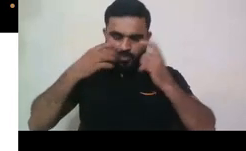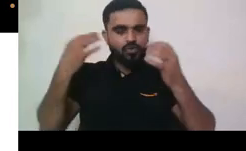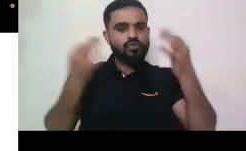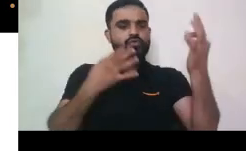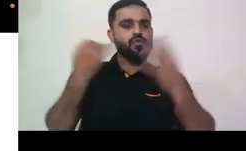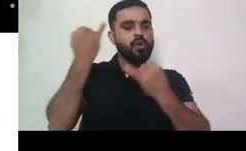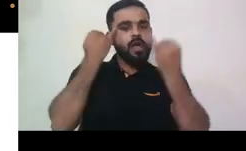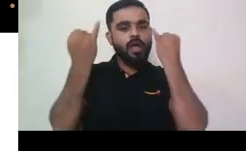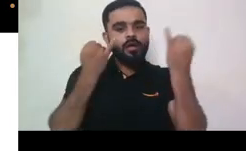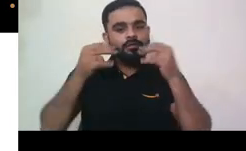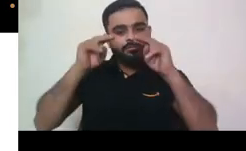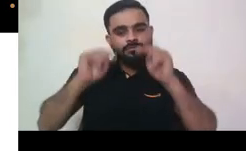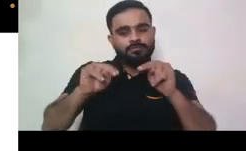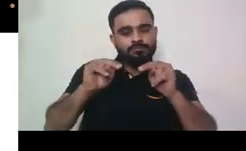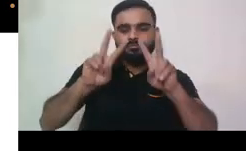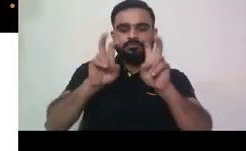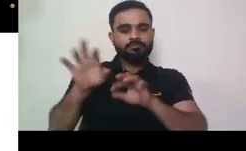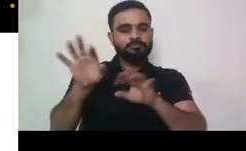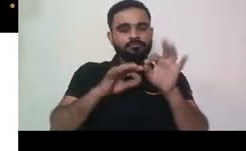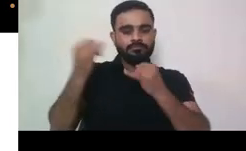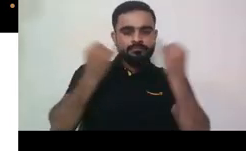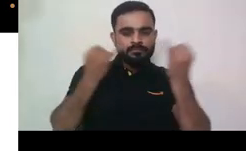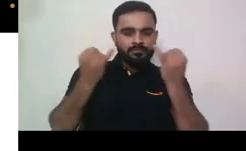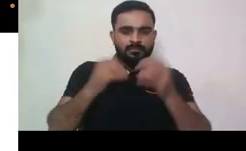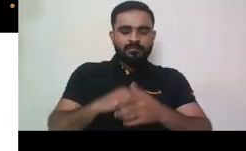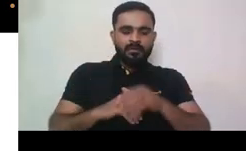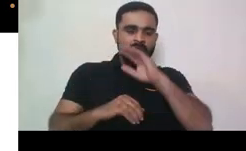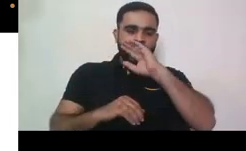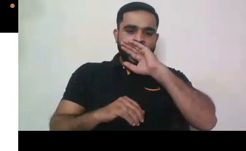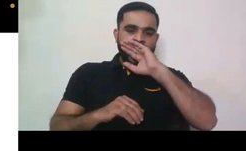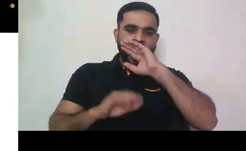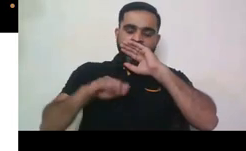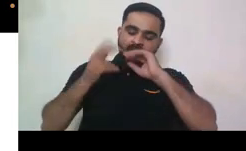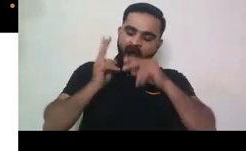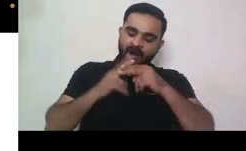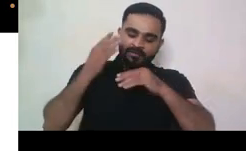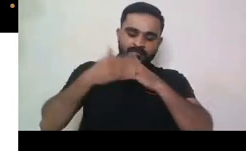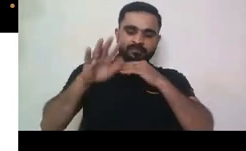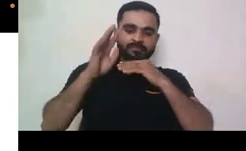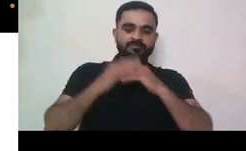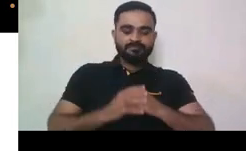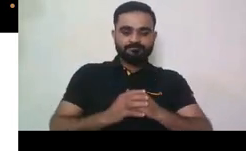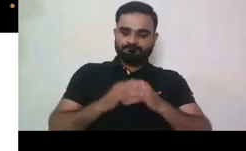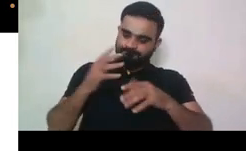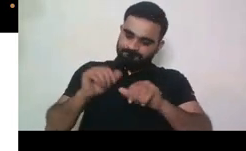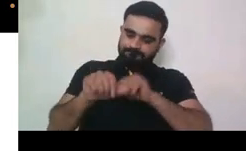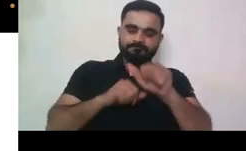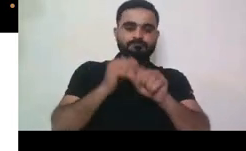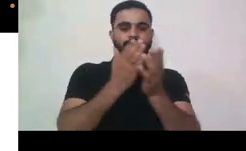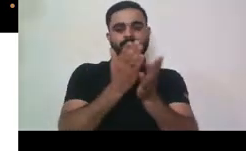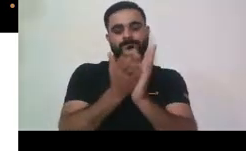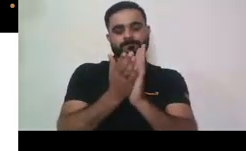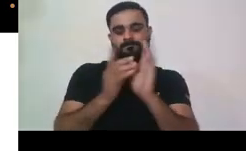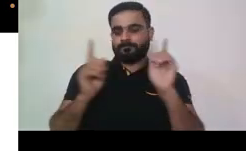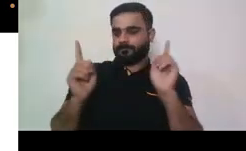idea or new needs or new topic with that. Otherwise, you can continue with this phonics approach. So it's better to divide it into